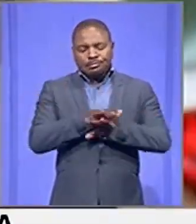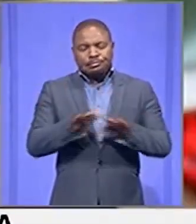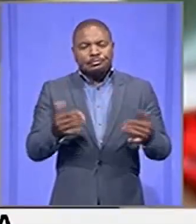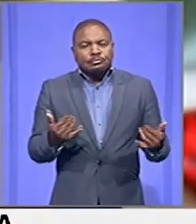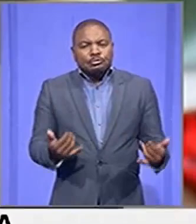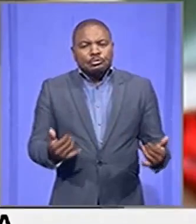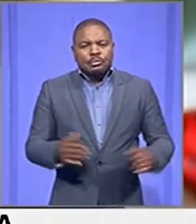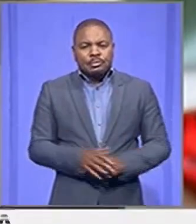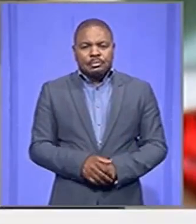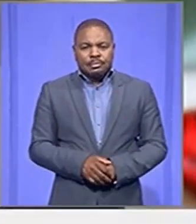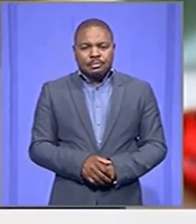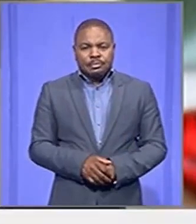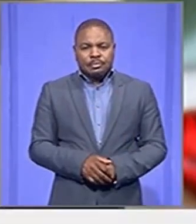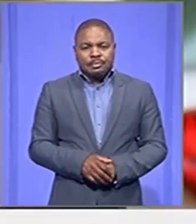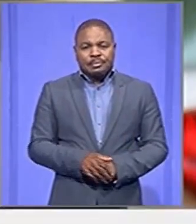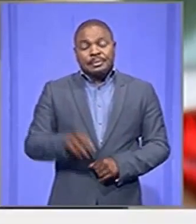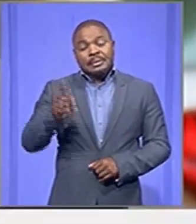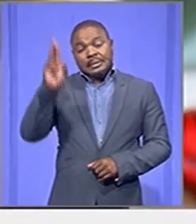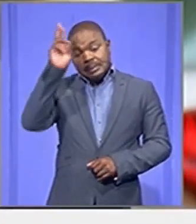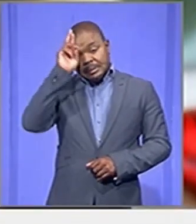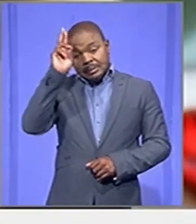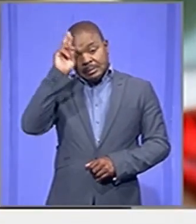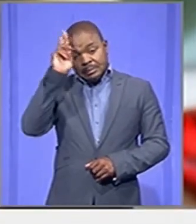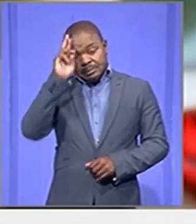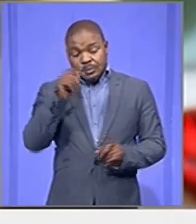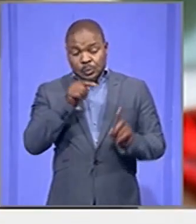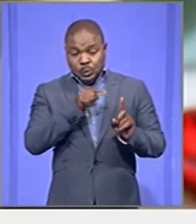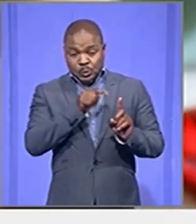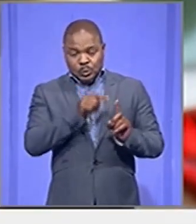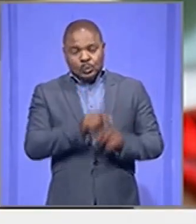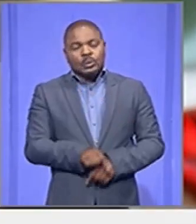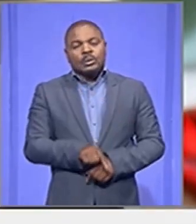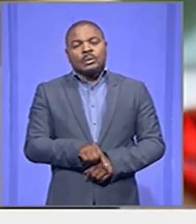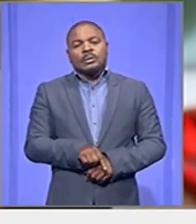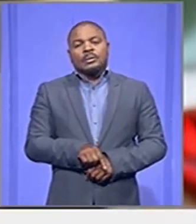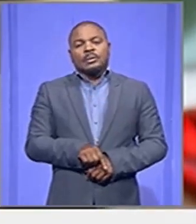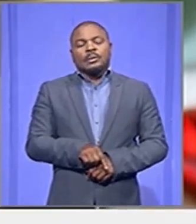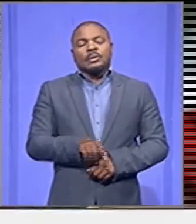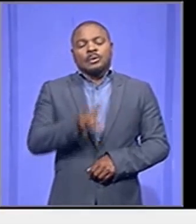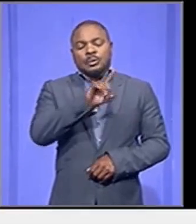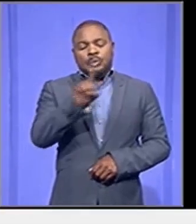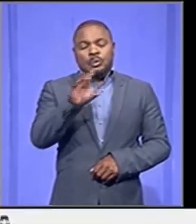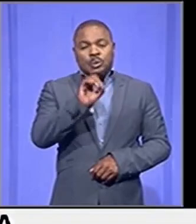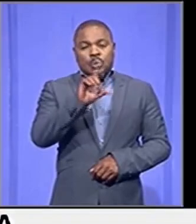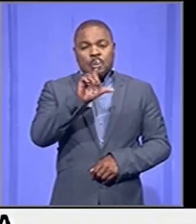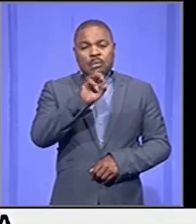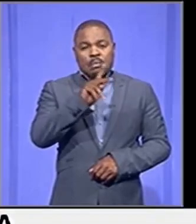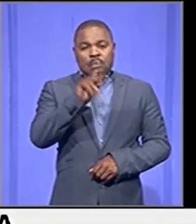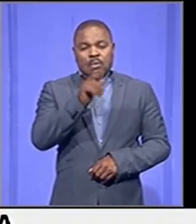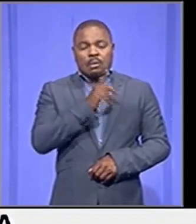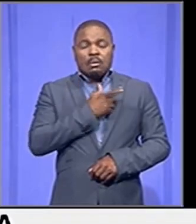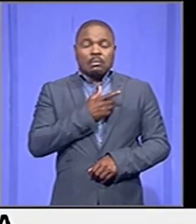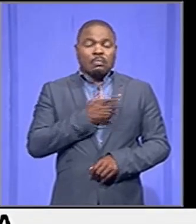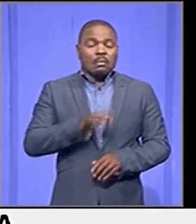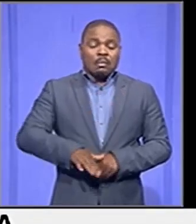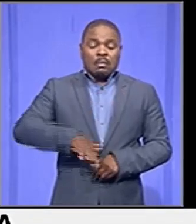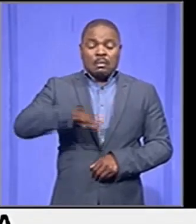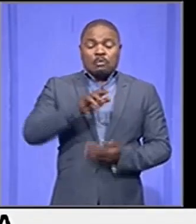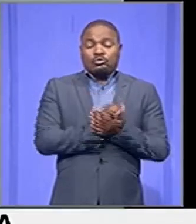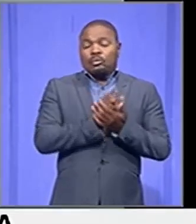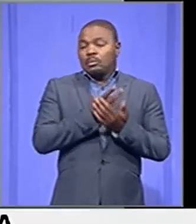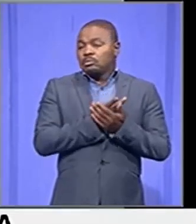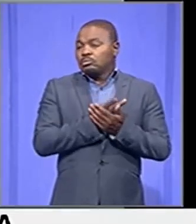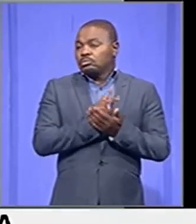Remember the trauma that Zweleka grew up under, so it was really